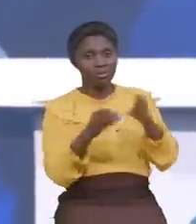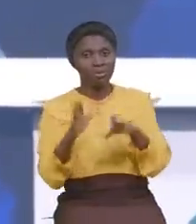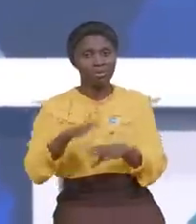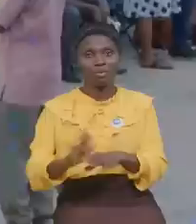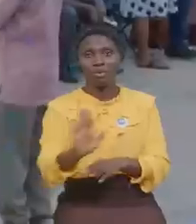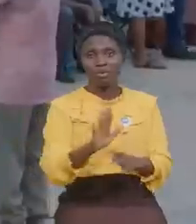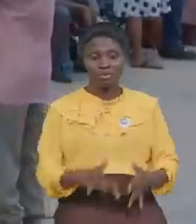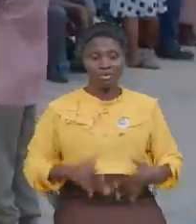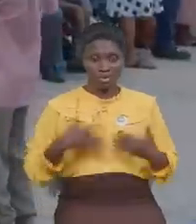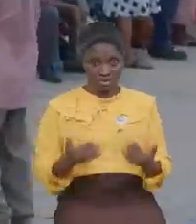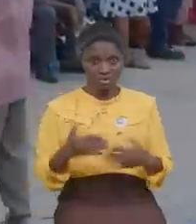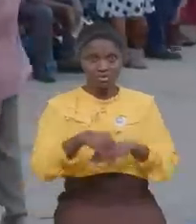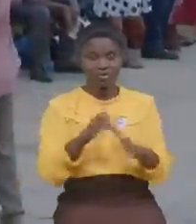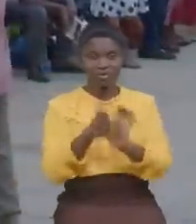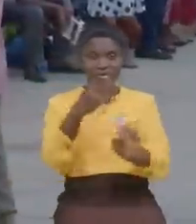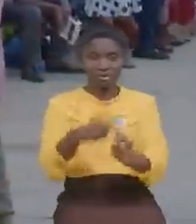in Jesus' name.